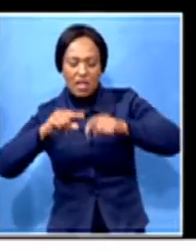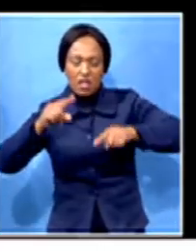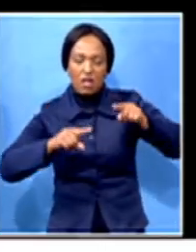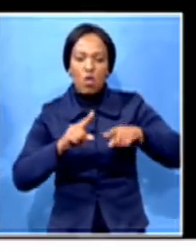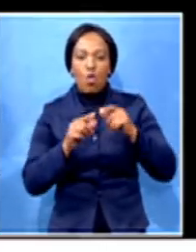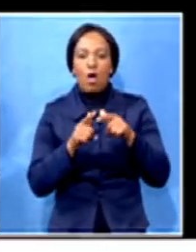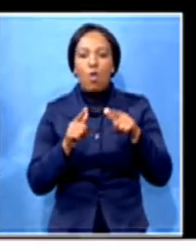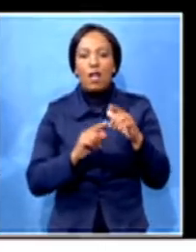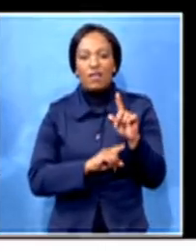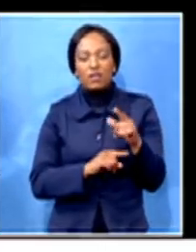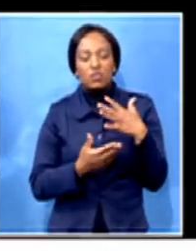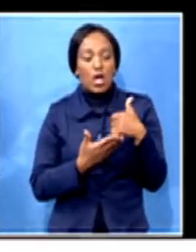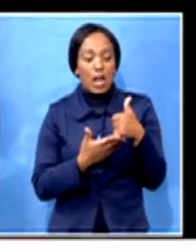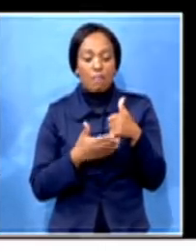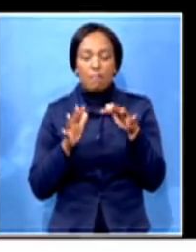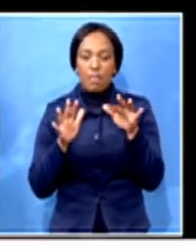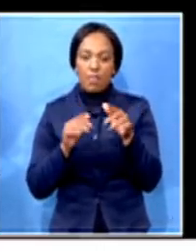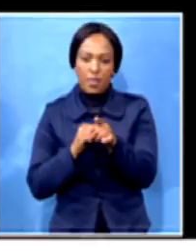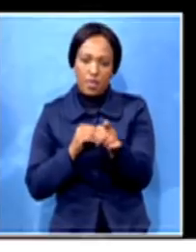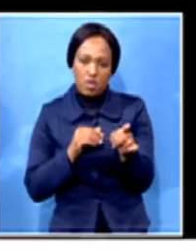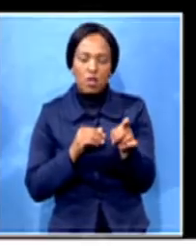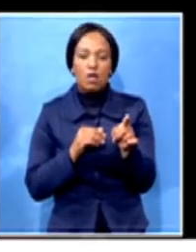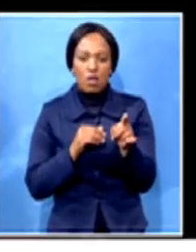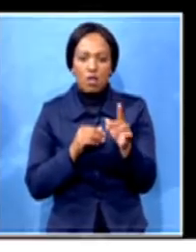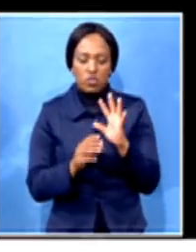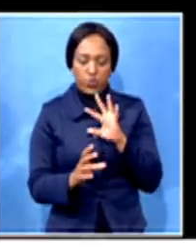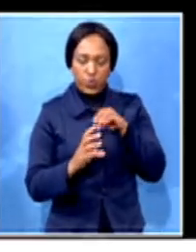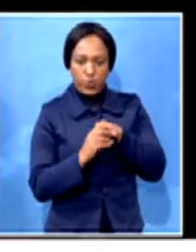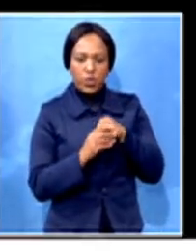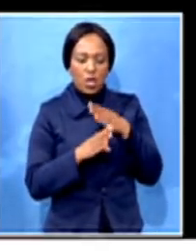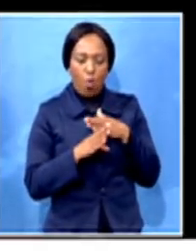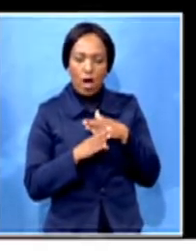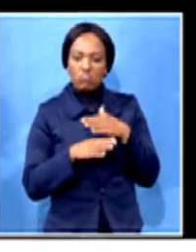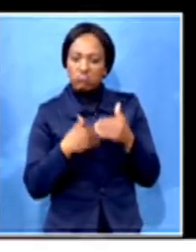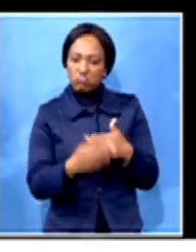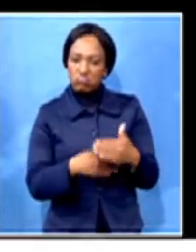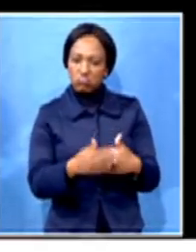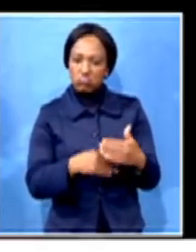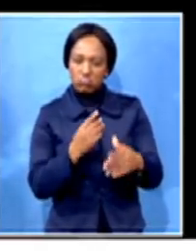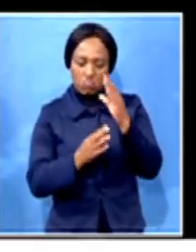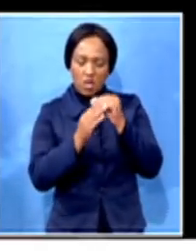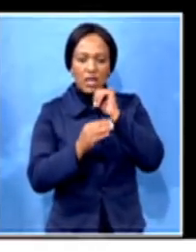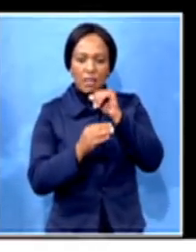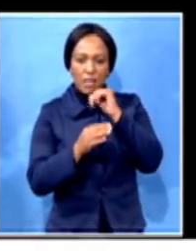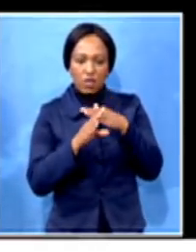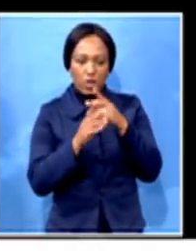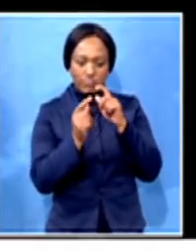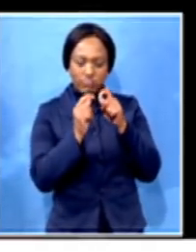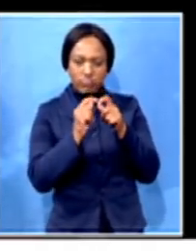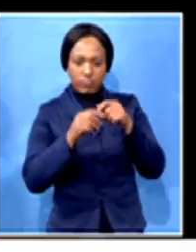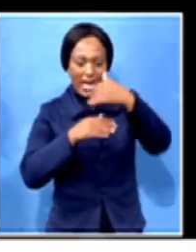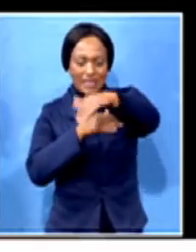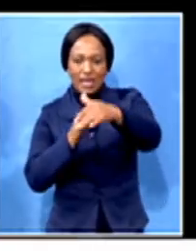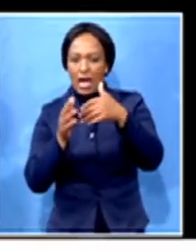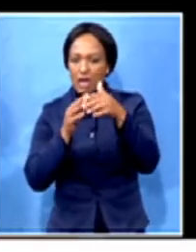leverage that enables people to remain within the employment world, to remain within the workforce, regardless of the externalities that